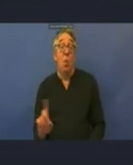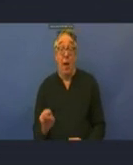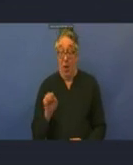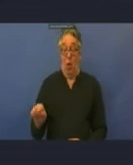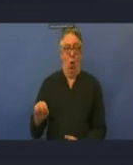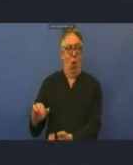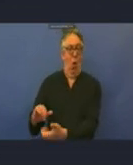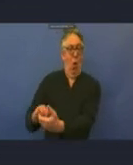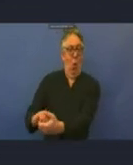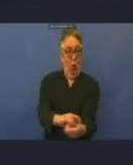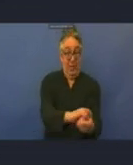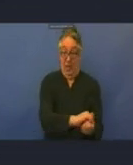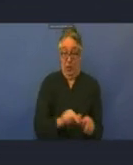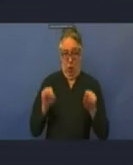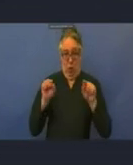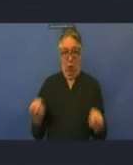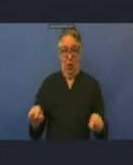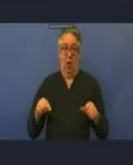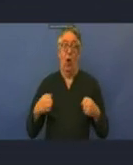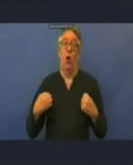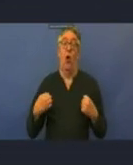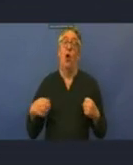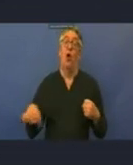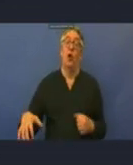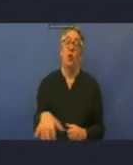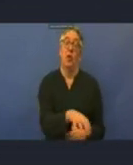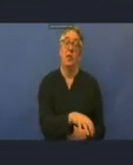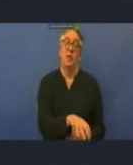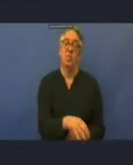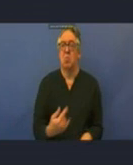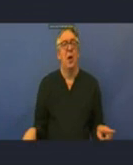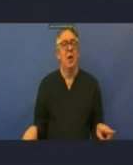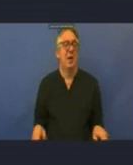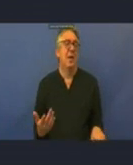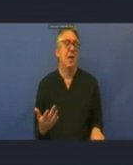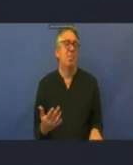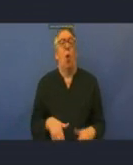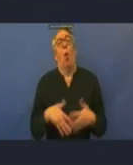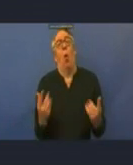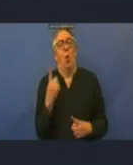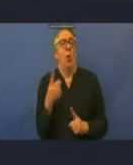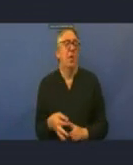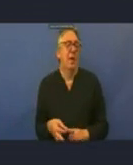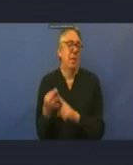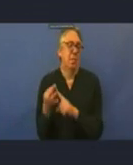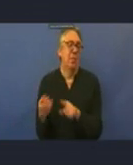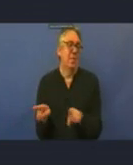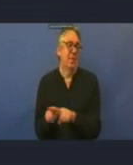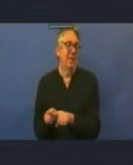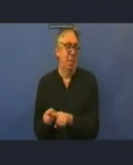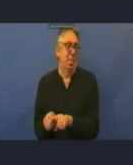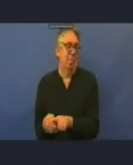involved. And the same exceptions apply as for collaborative partnerships, that is that you can have an